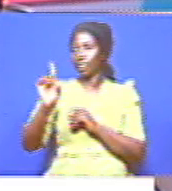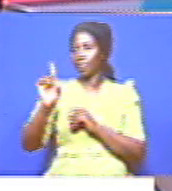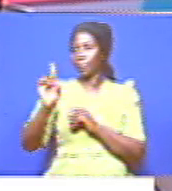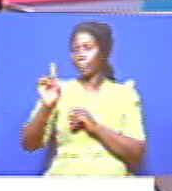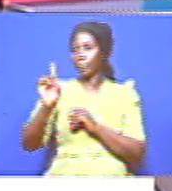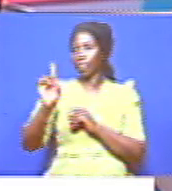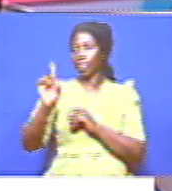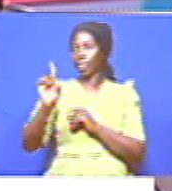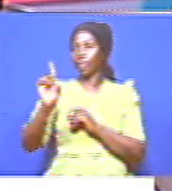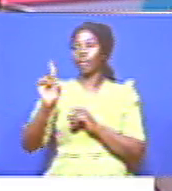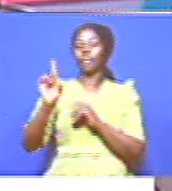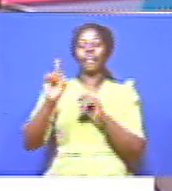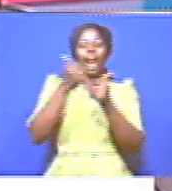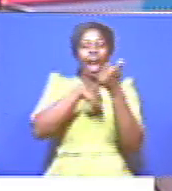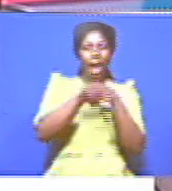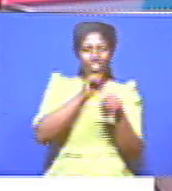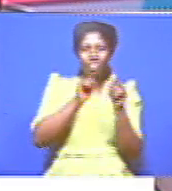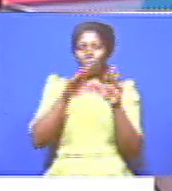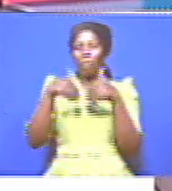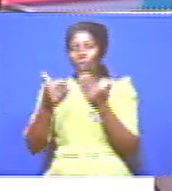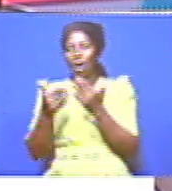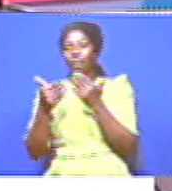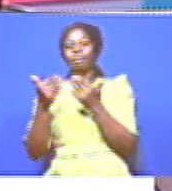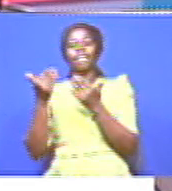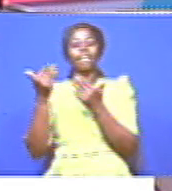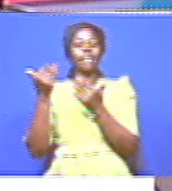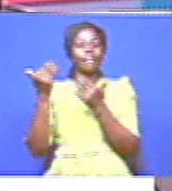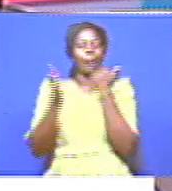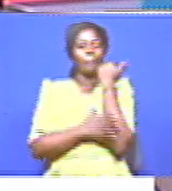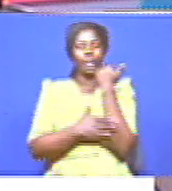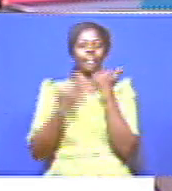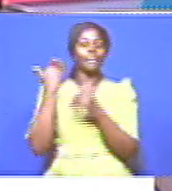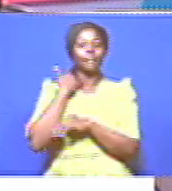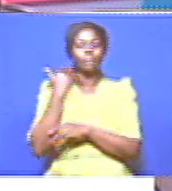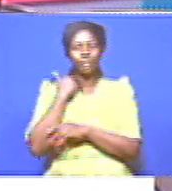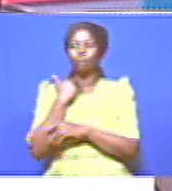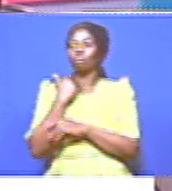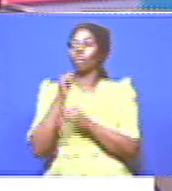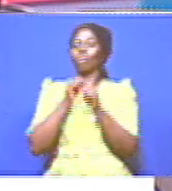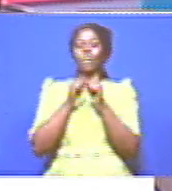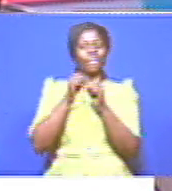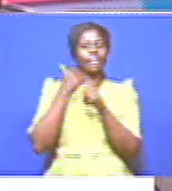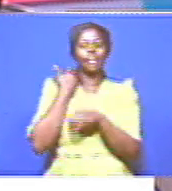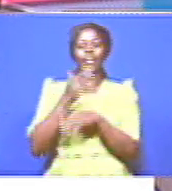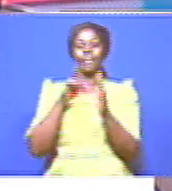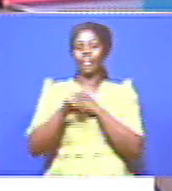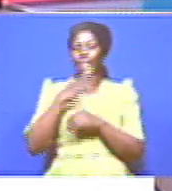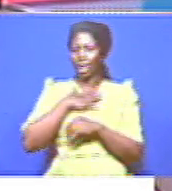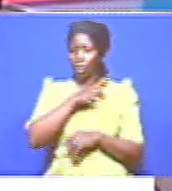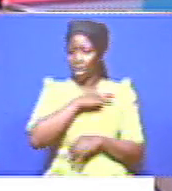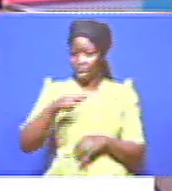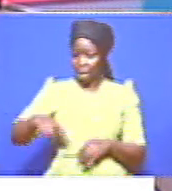the acts or vices, mm-hmm. and it's very much detestable in our religion. Mm-hmm. And we are